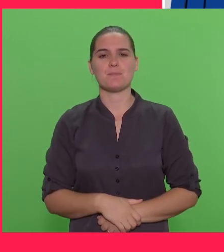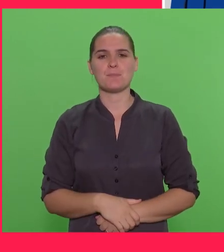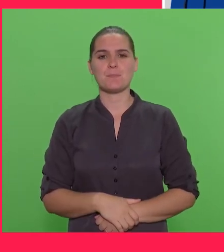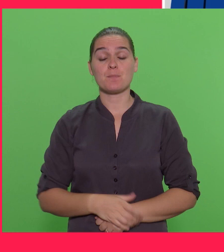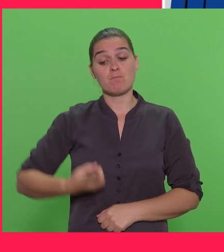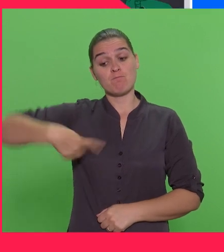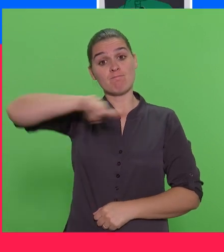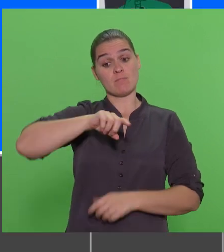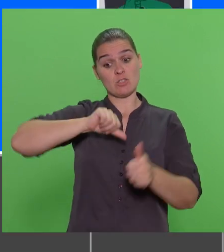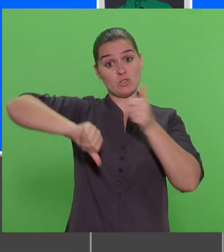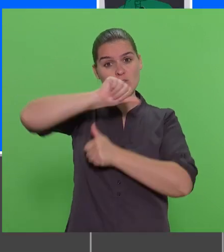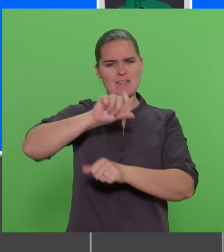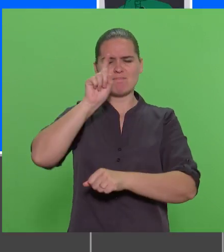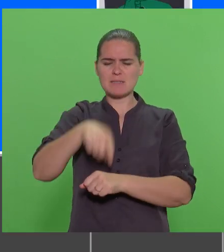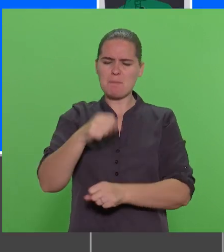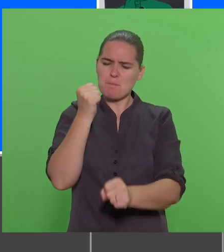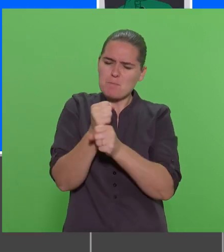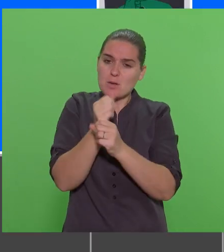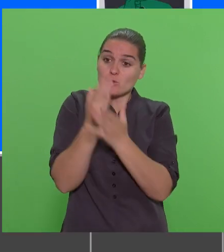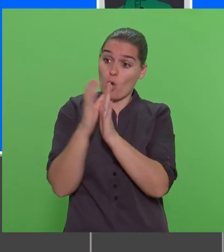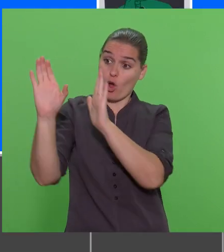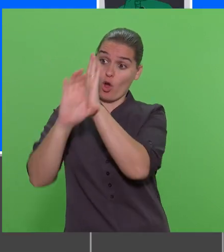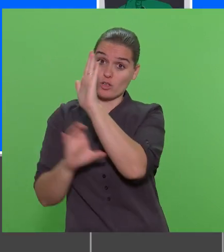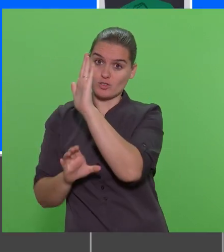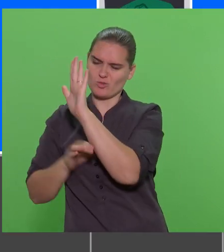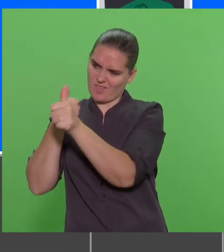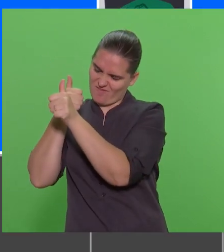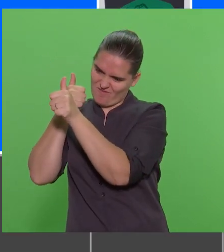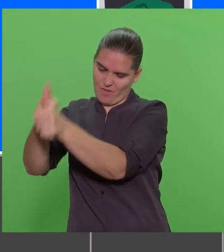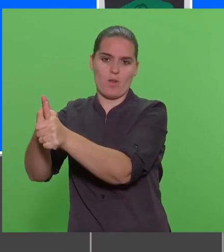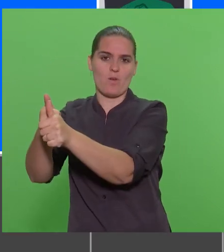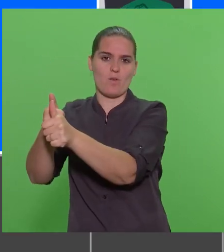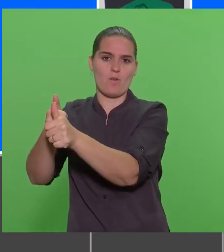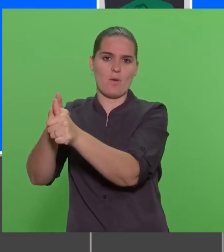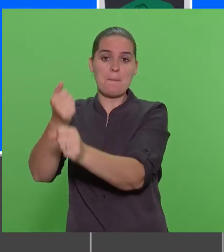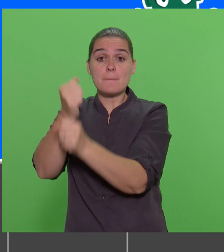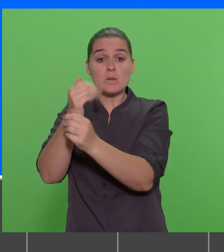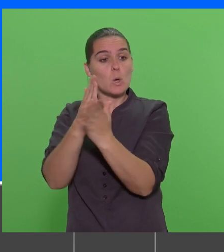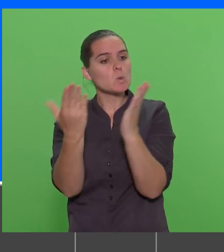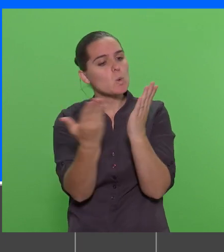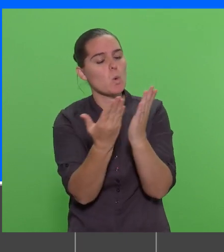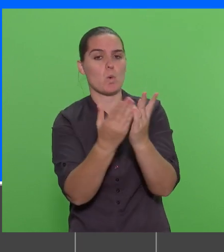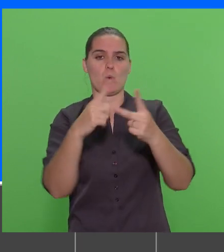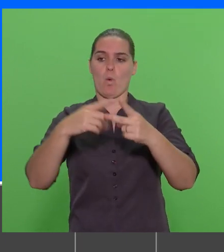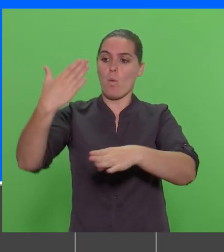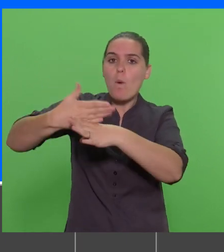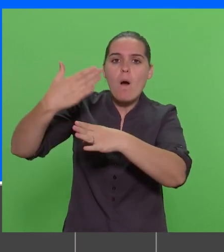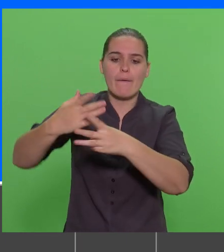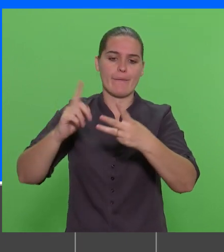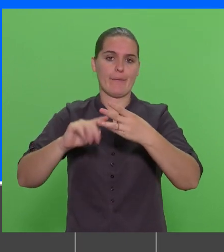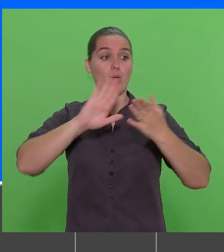society. To ensure that the promises of the Constitution are realized, we need to ensure that our schools,